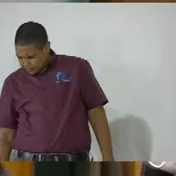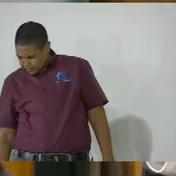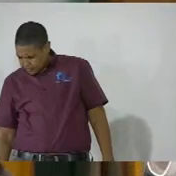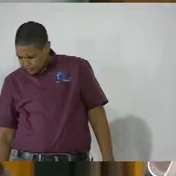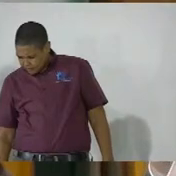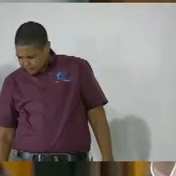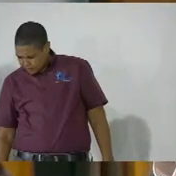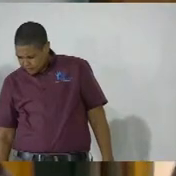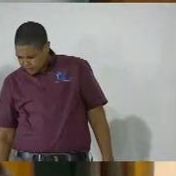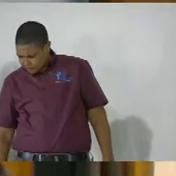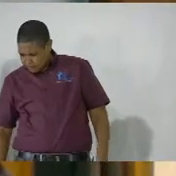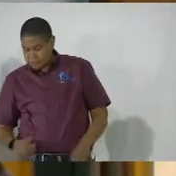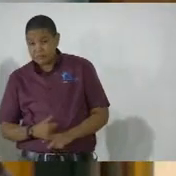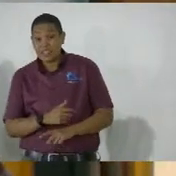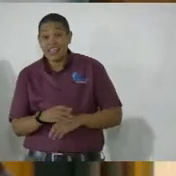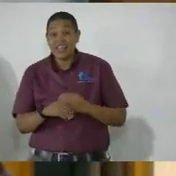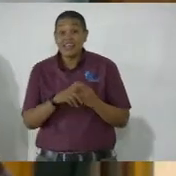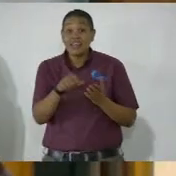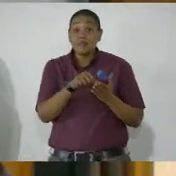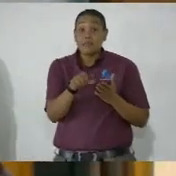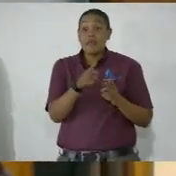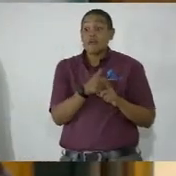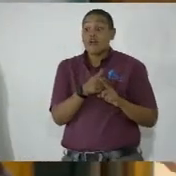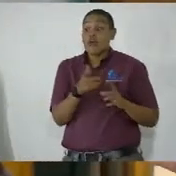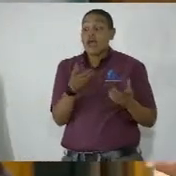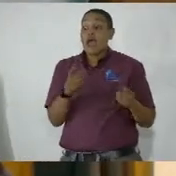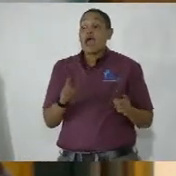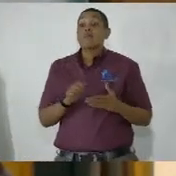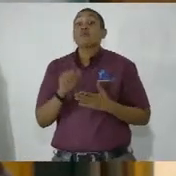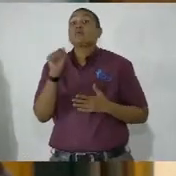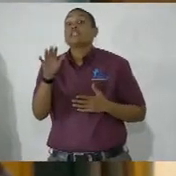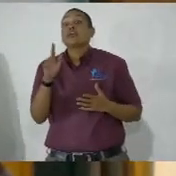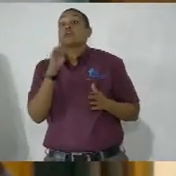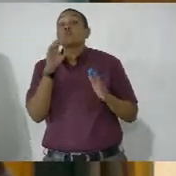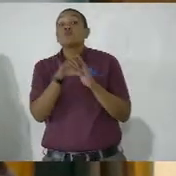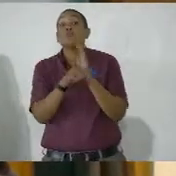the request, they pay for it, you know, and we send it to